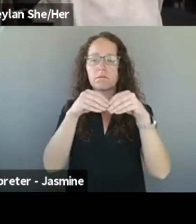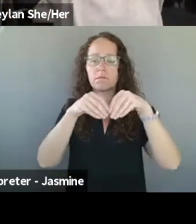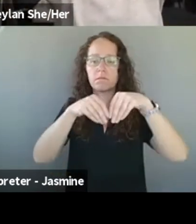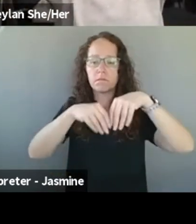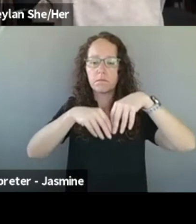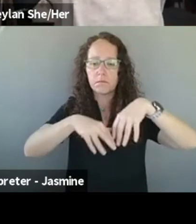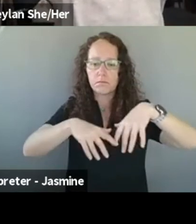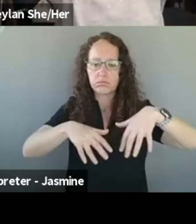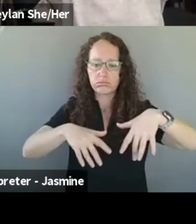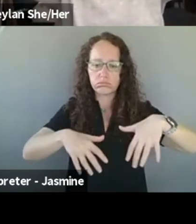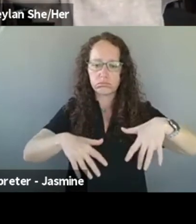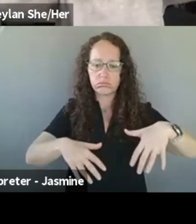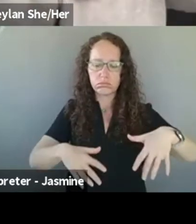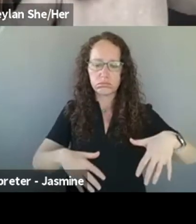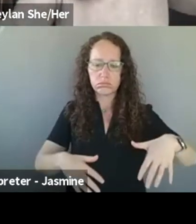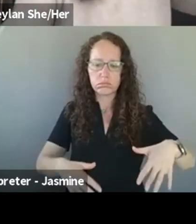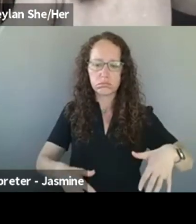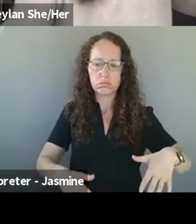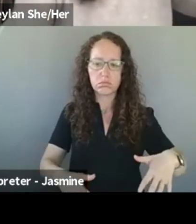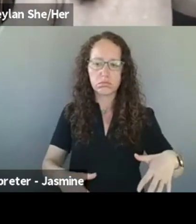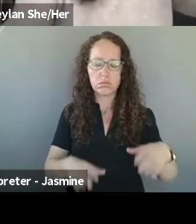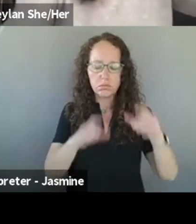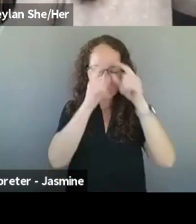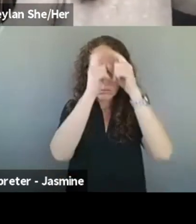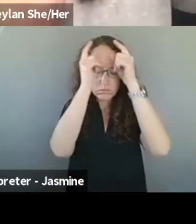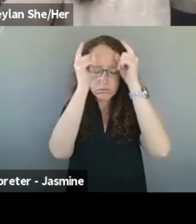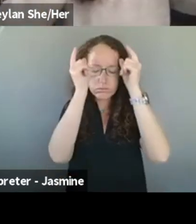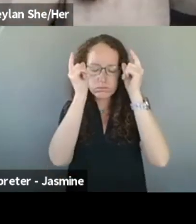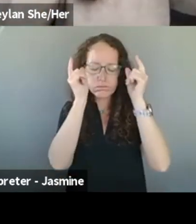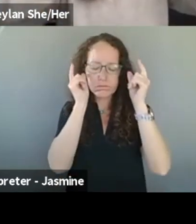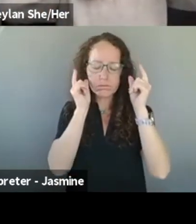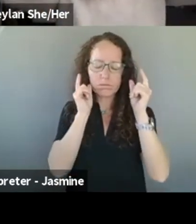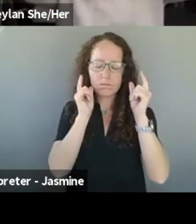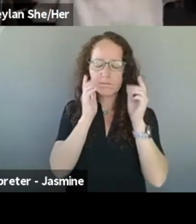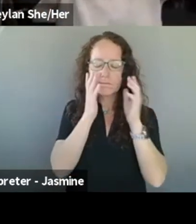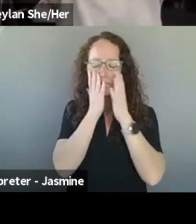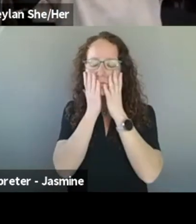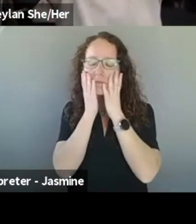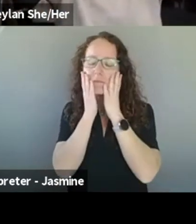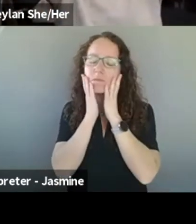thick, luxurious way.